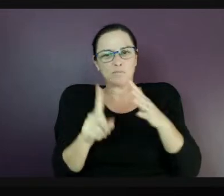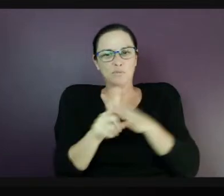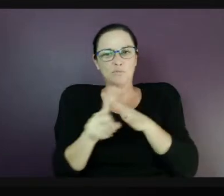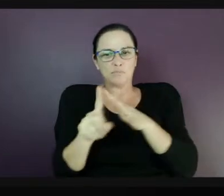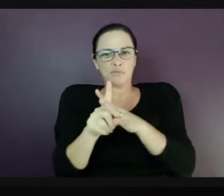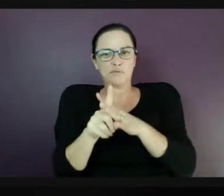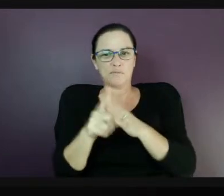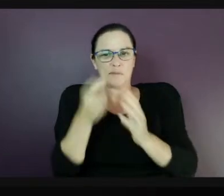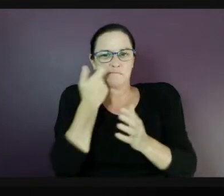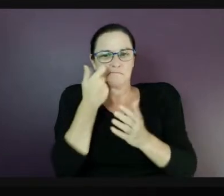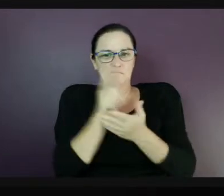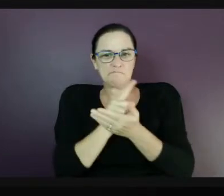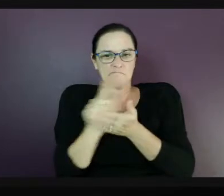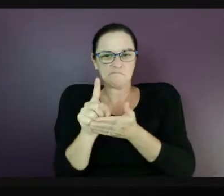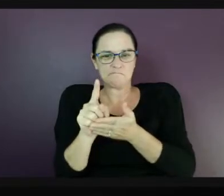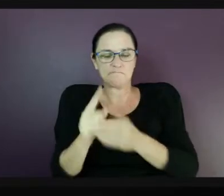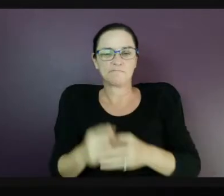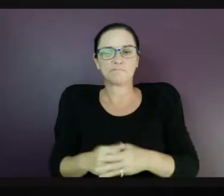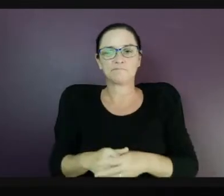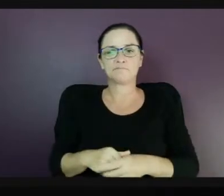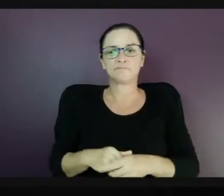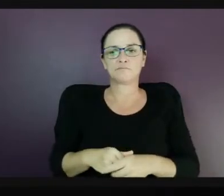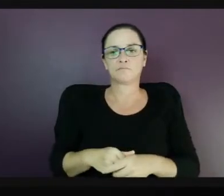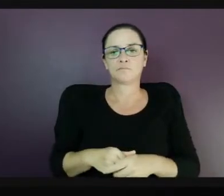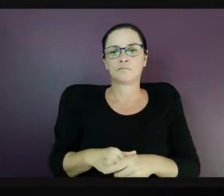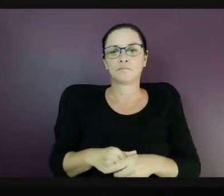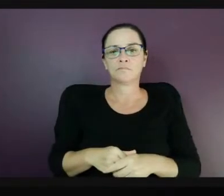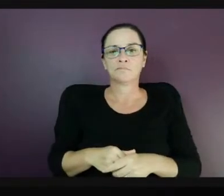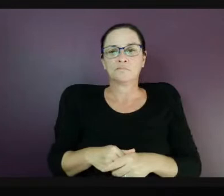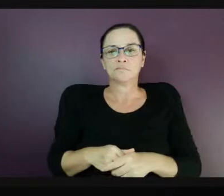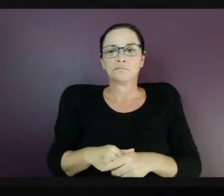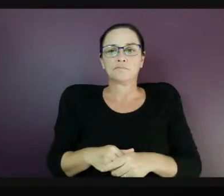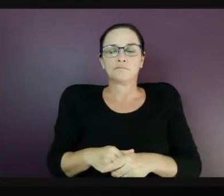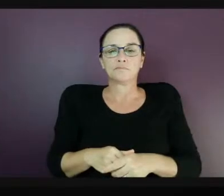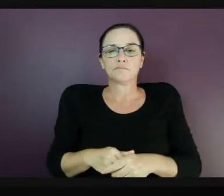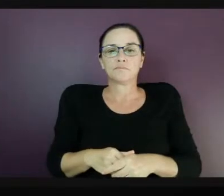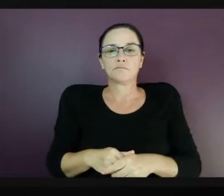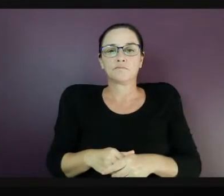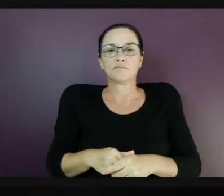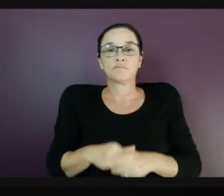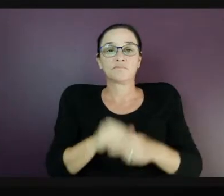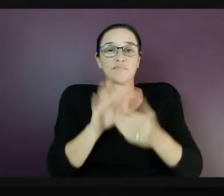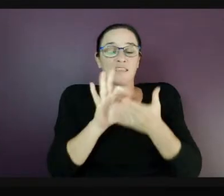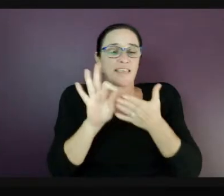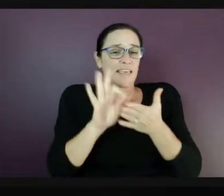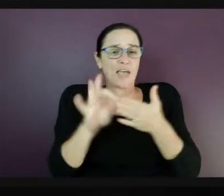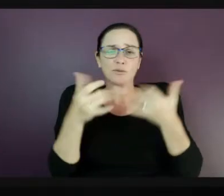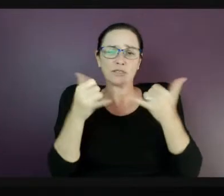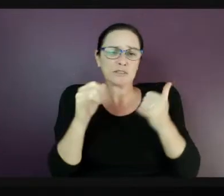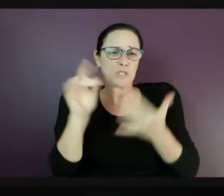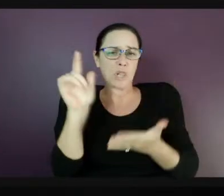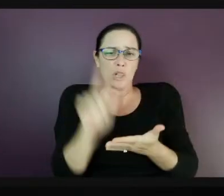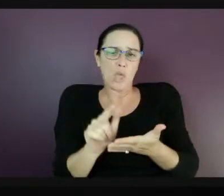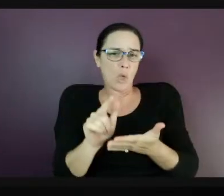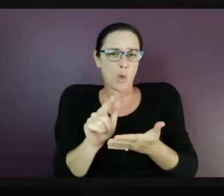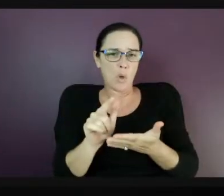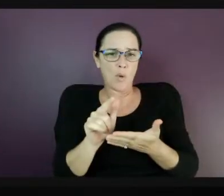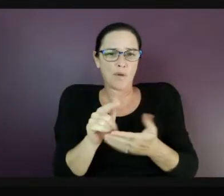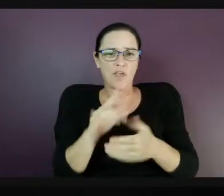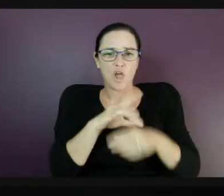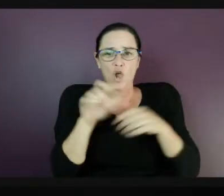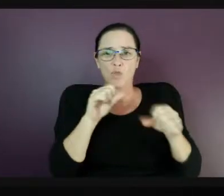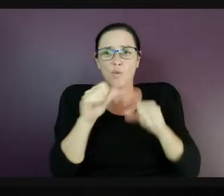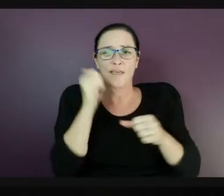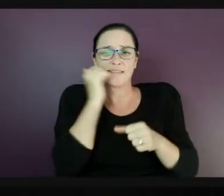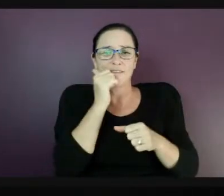week. So that is still happening. As far as counts, they're still very low. Earthquakes per day maxing out at